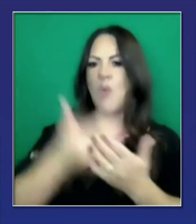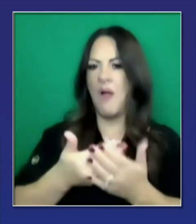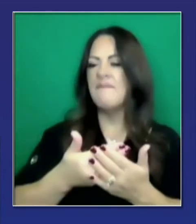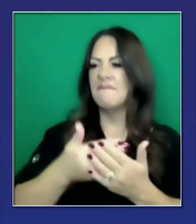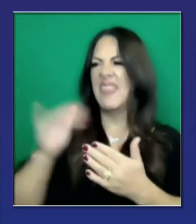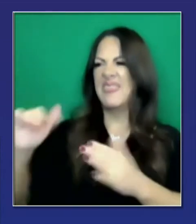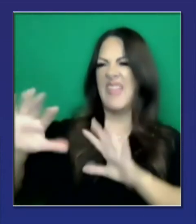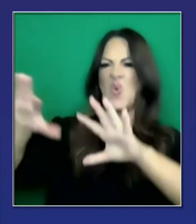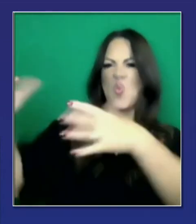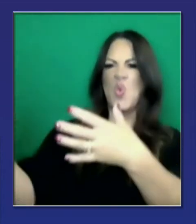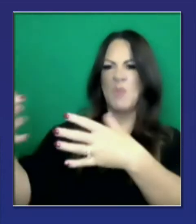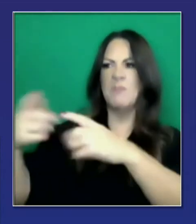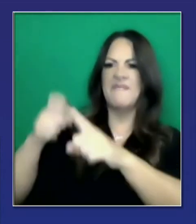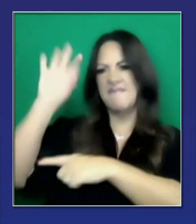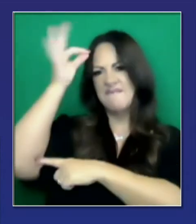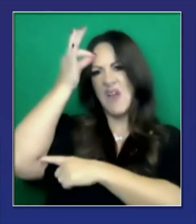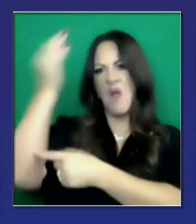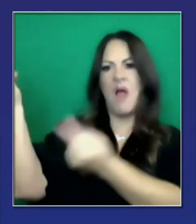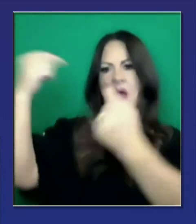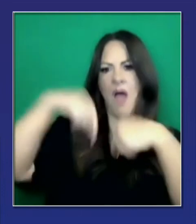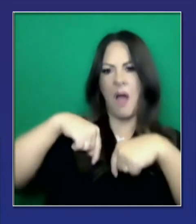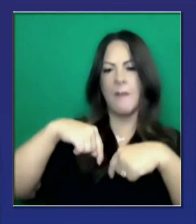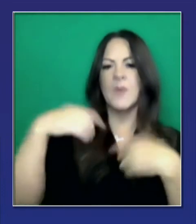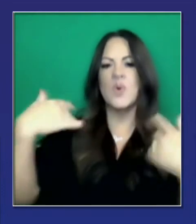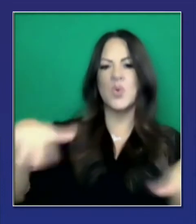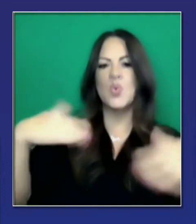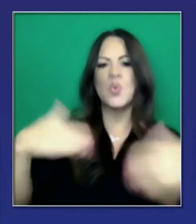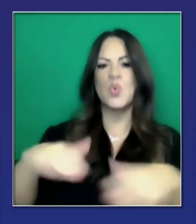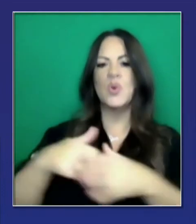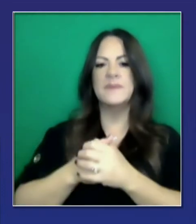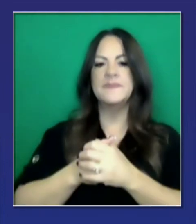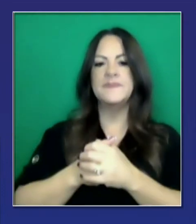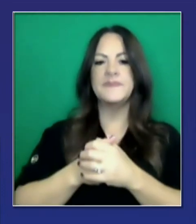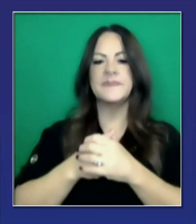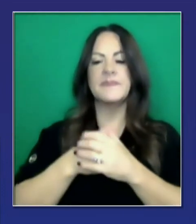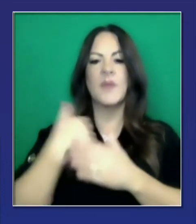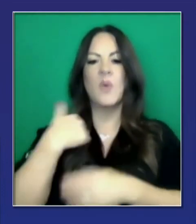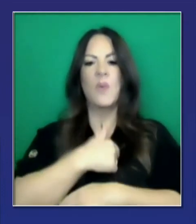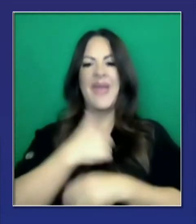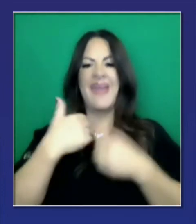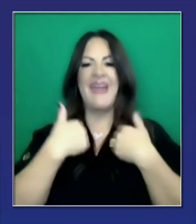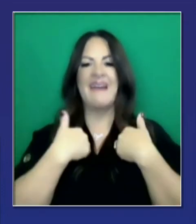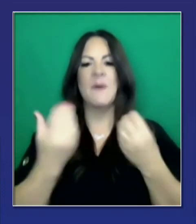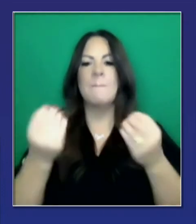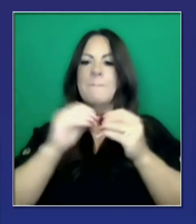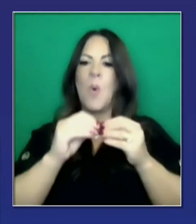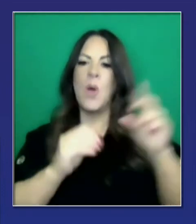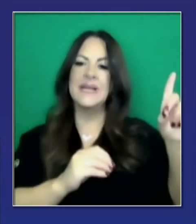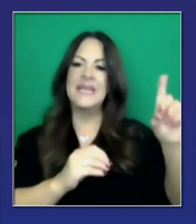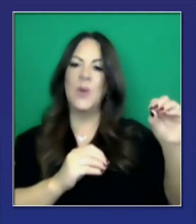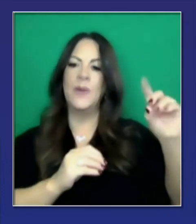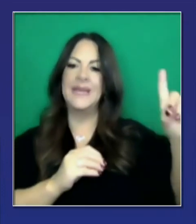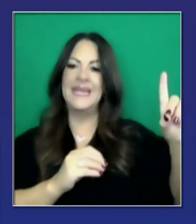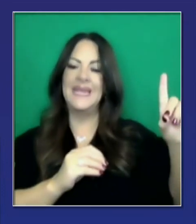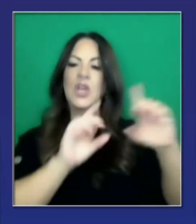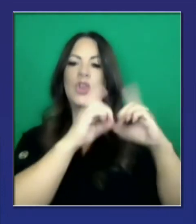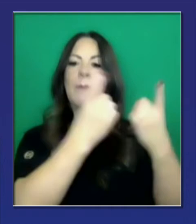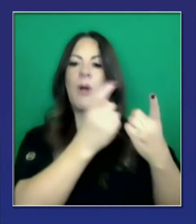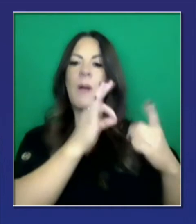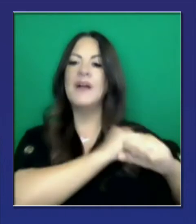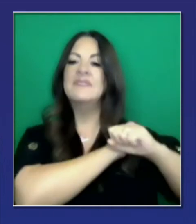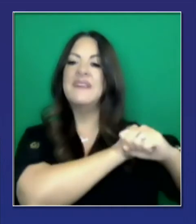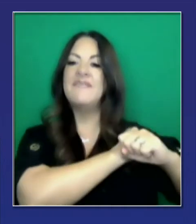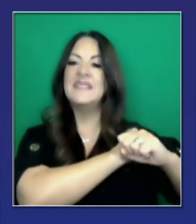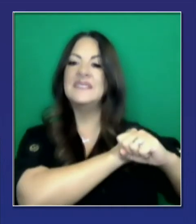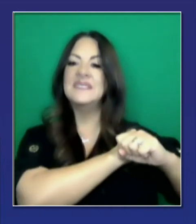as well as we're seeing 75 personnel from that work. We're doing the efforts to get more DOD staff, Department of